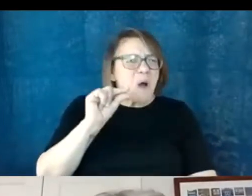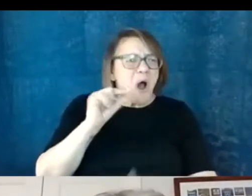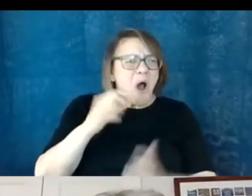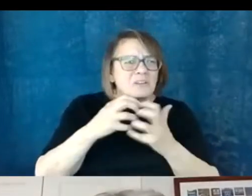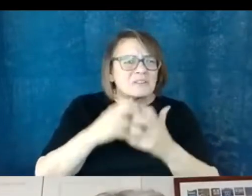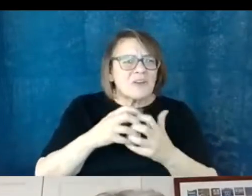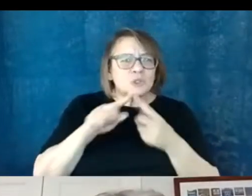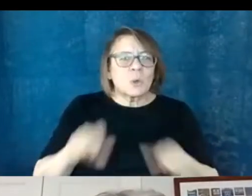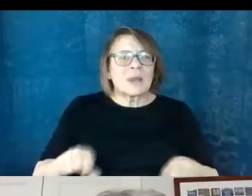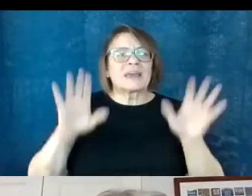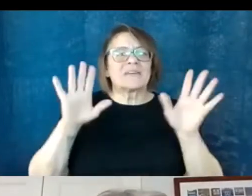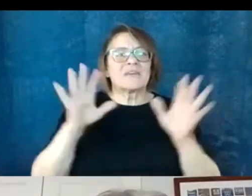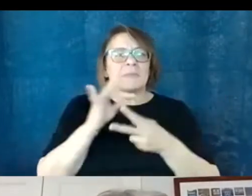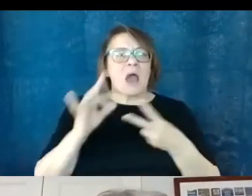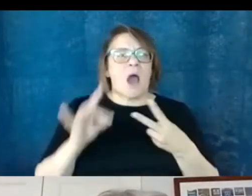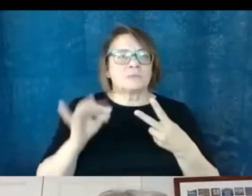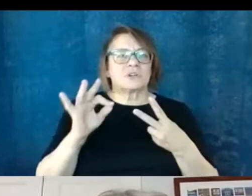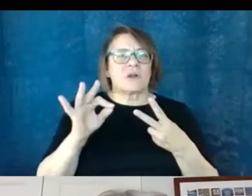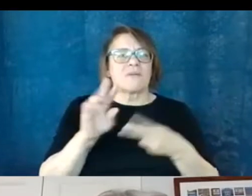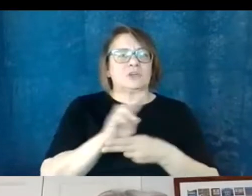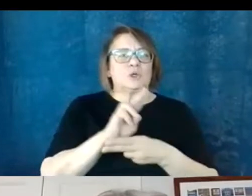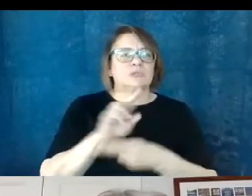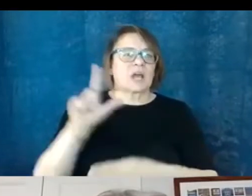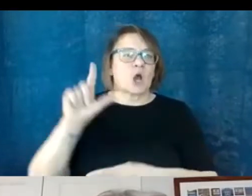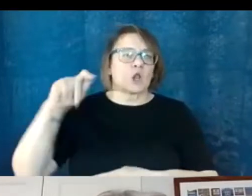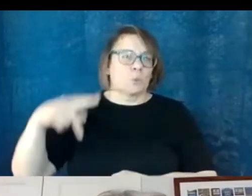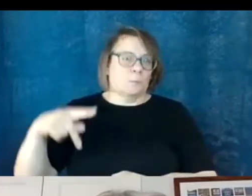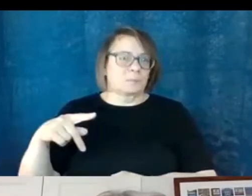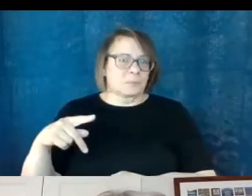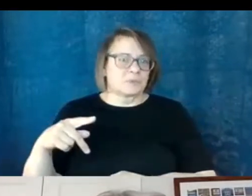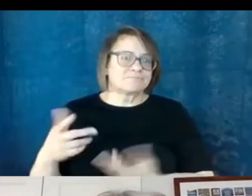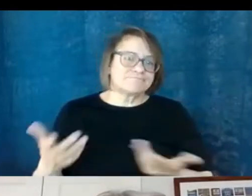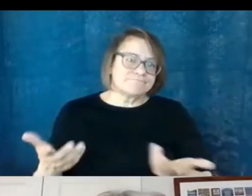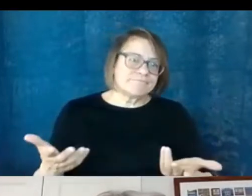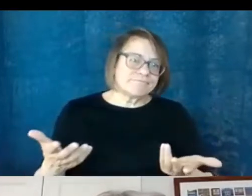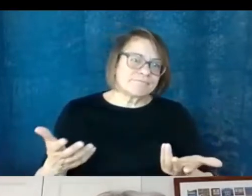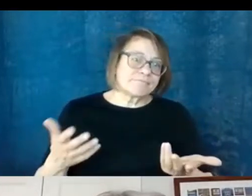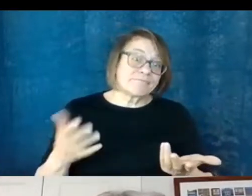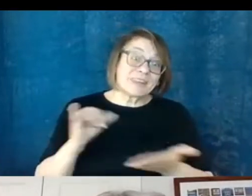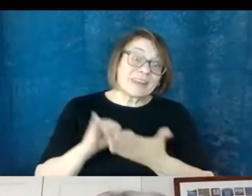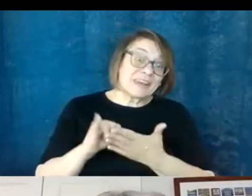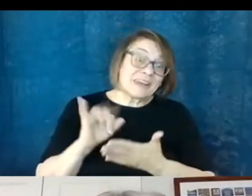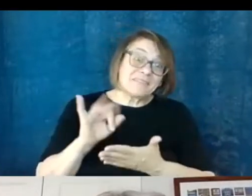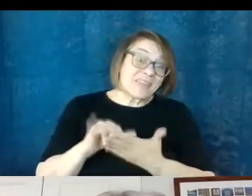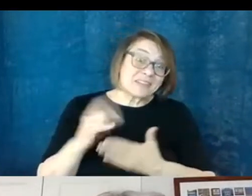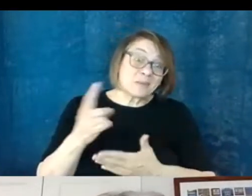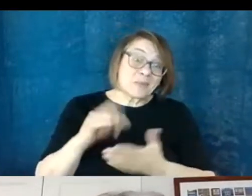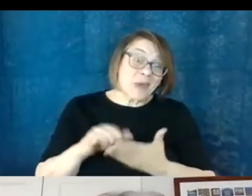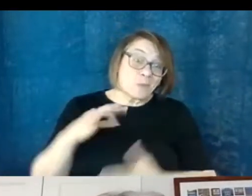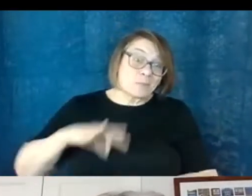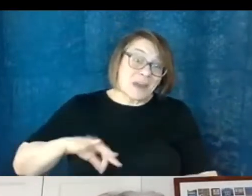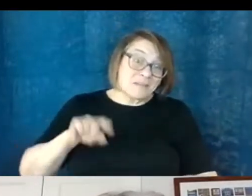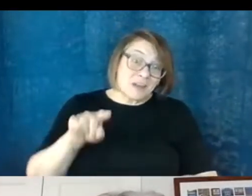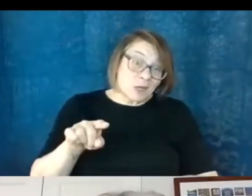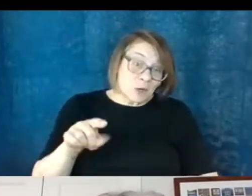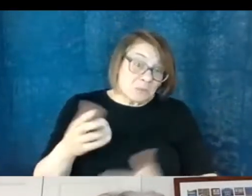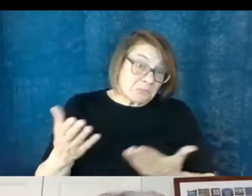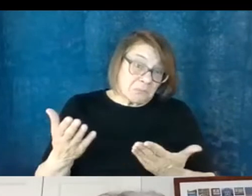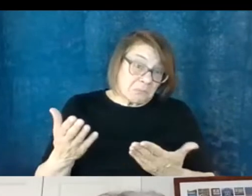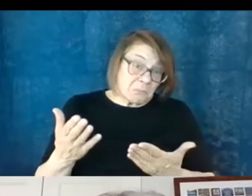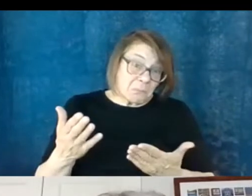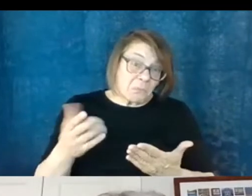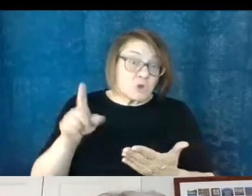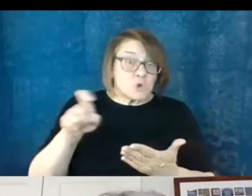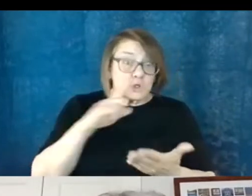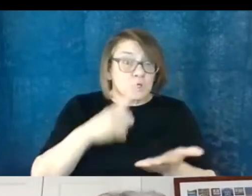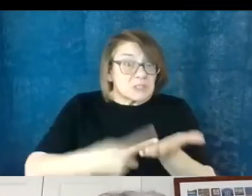that option of being able to use a loop. If that is something that would benefit you, which, is something you should